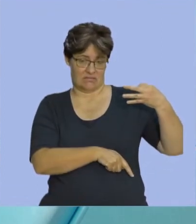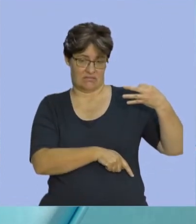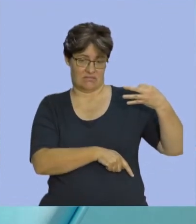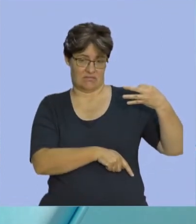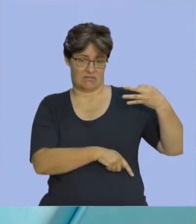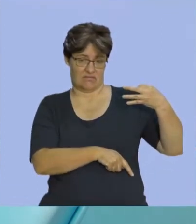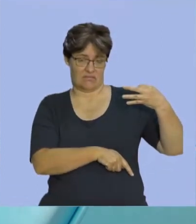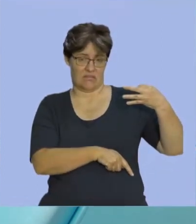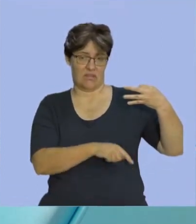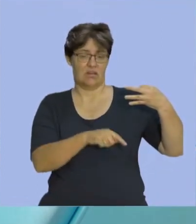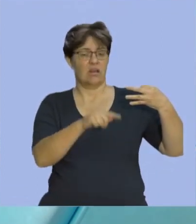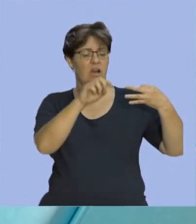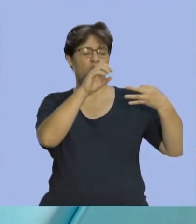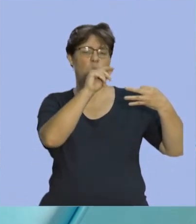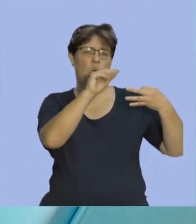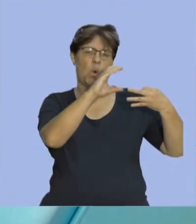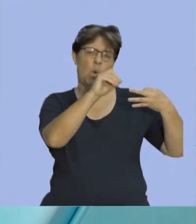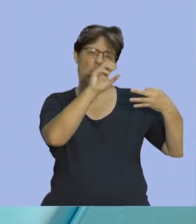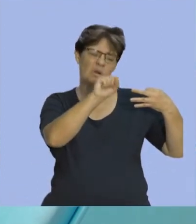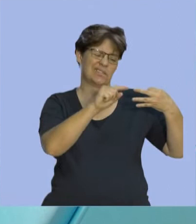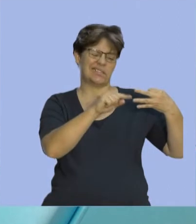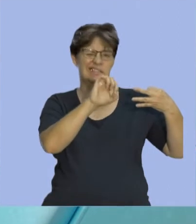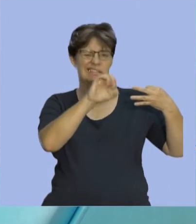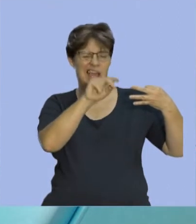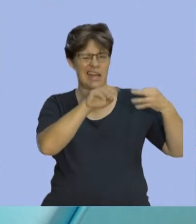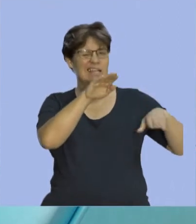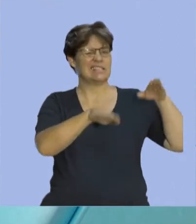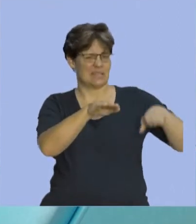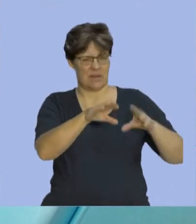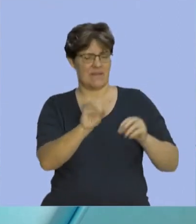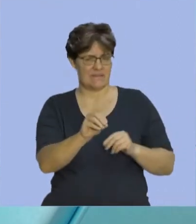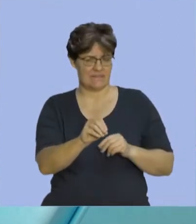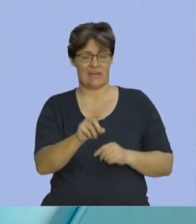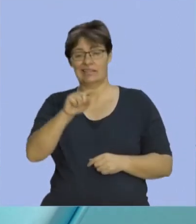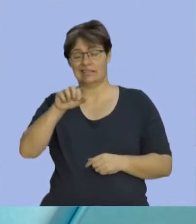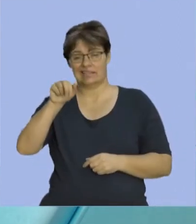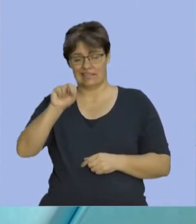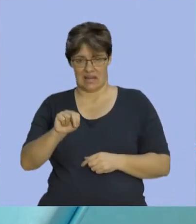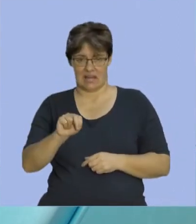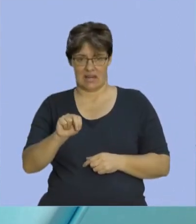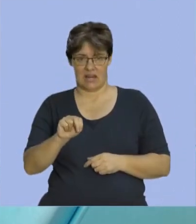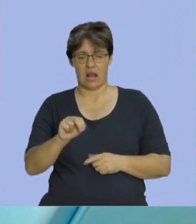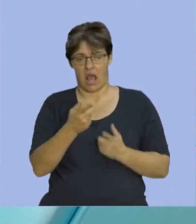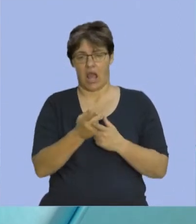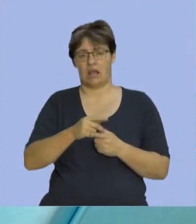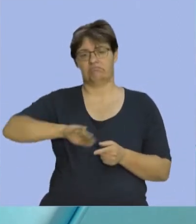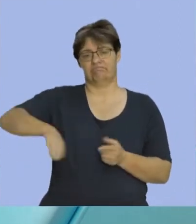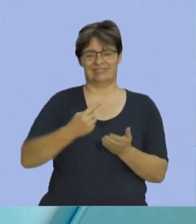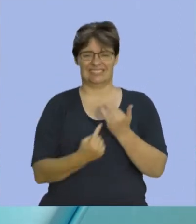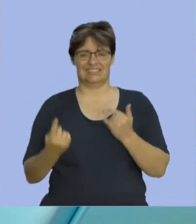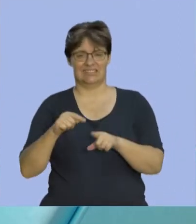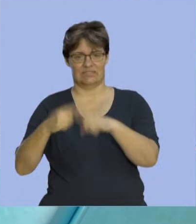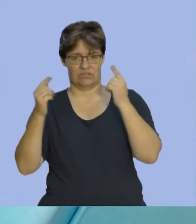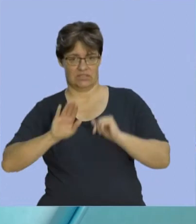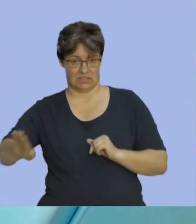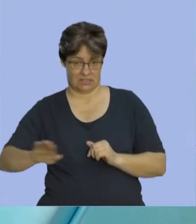cos and the sine, they normally have some similarities with them, and the tan, it's like an outlier.